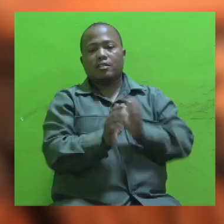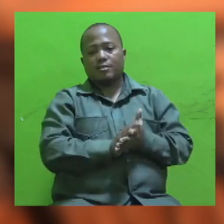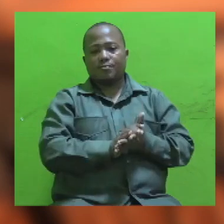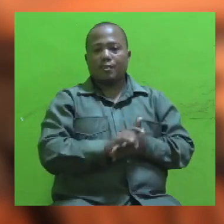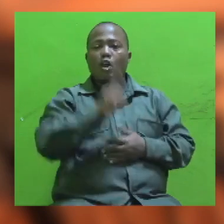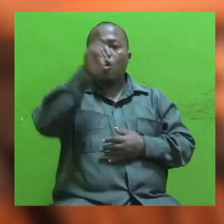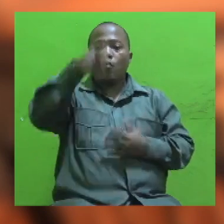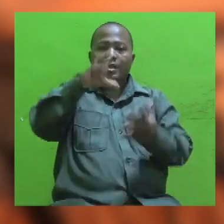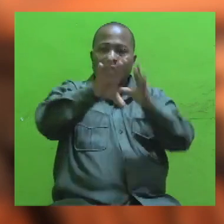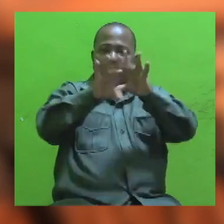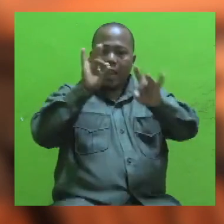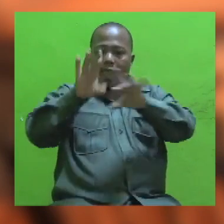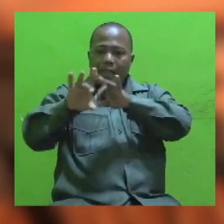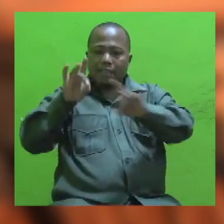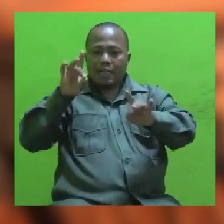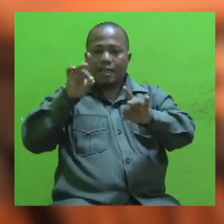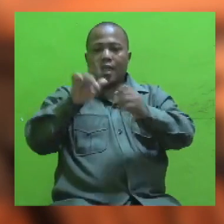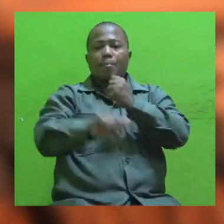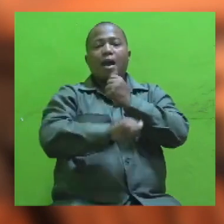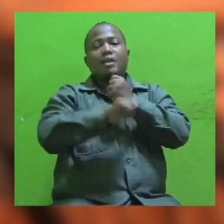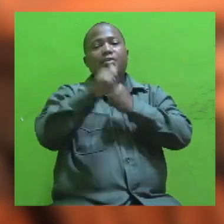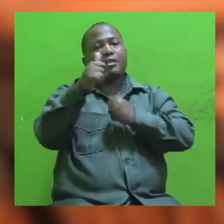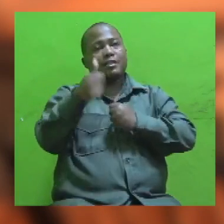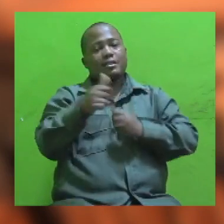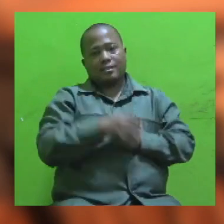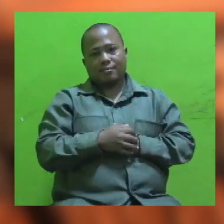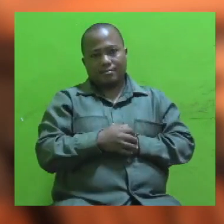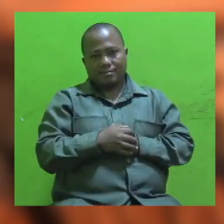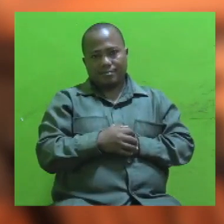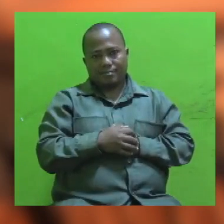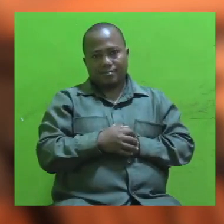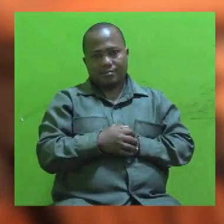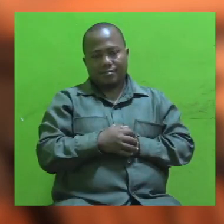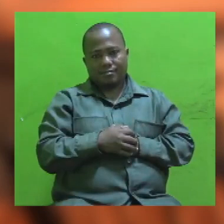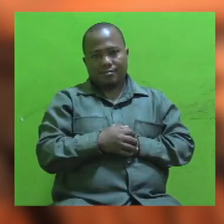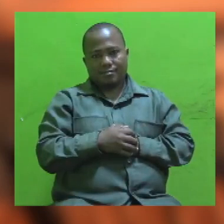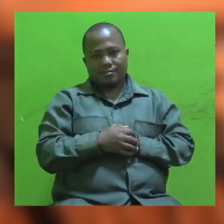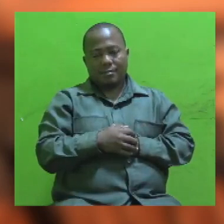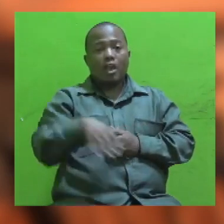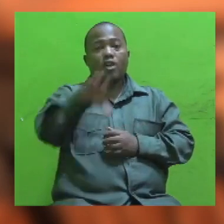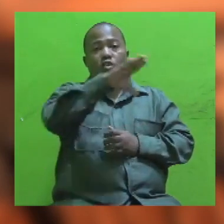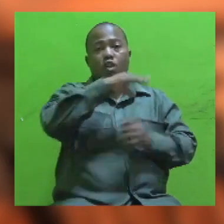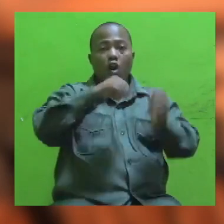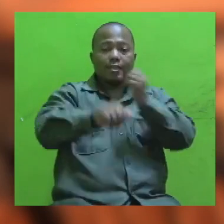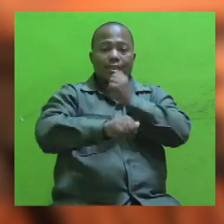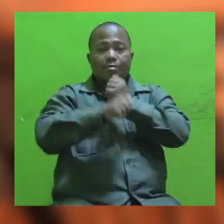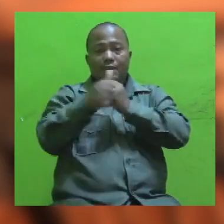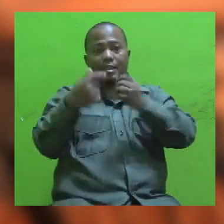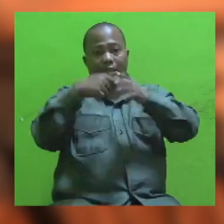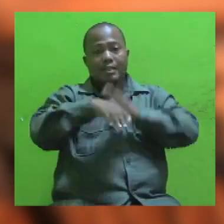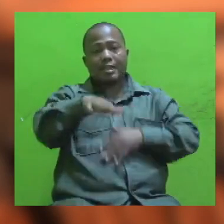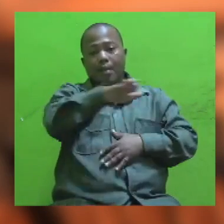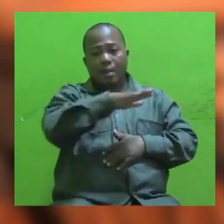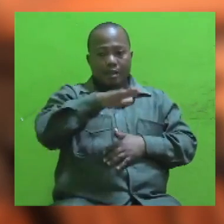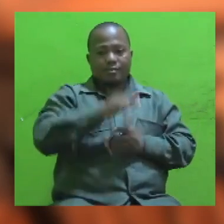administration, as any administration is, in which elected representatives, those representatives within the areas, are